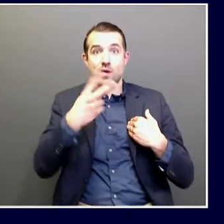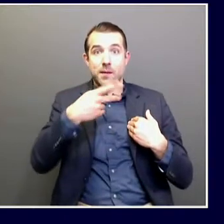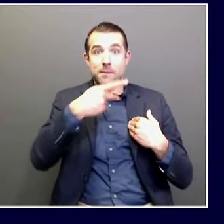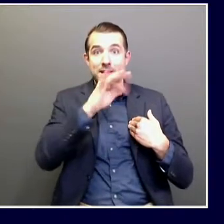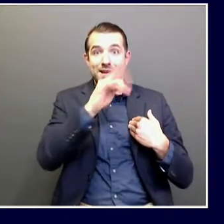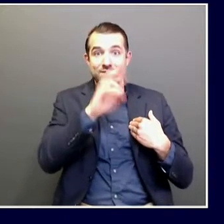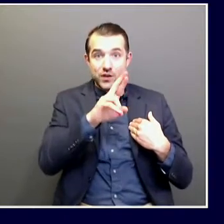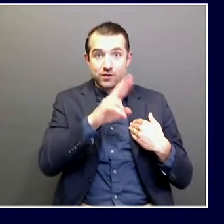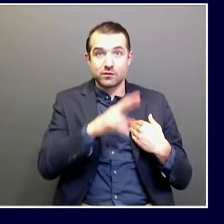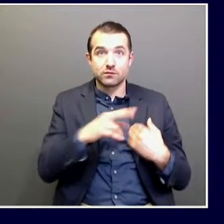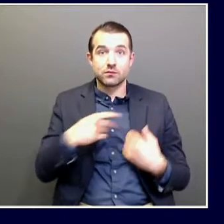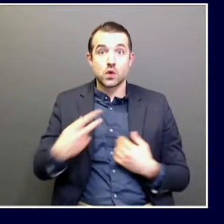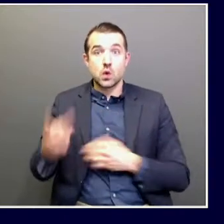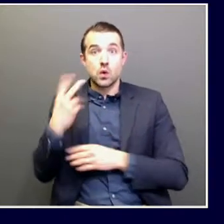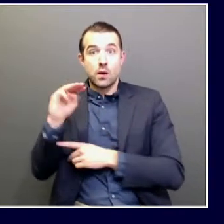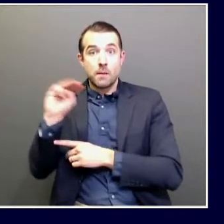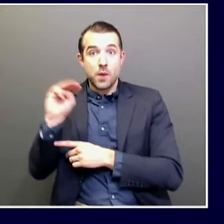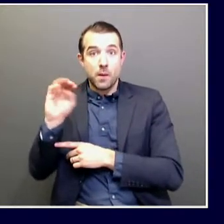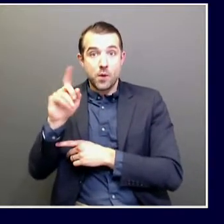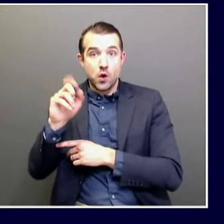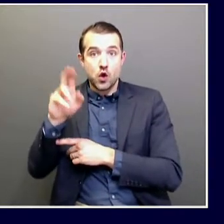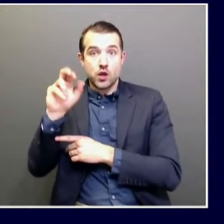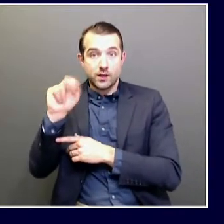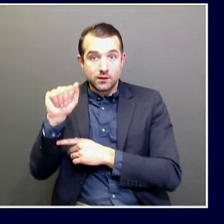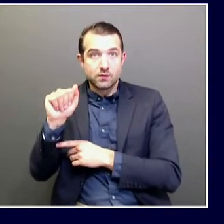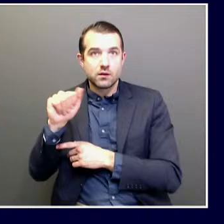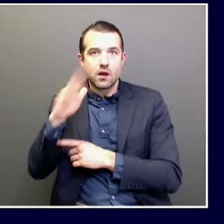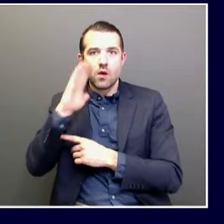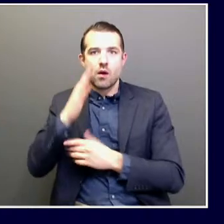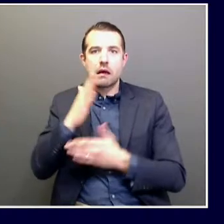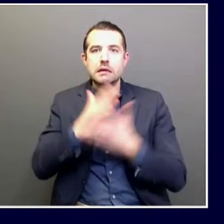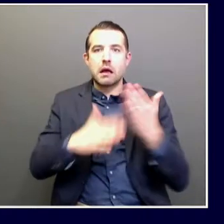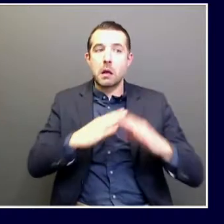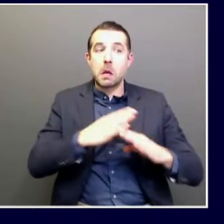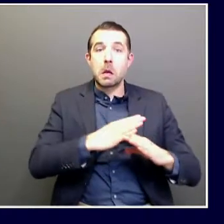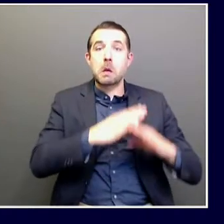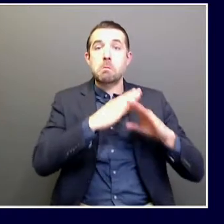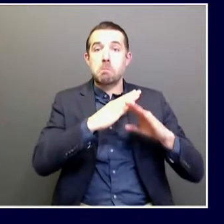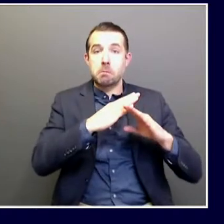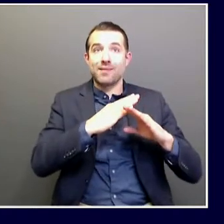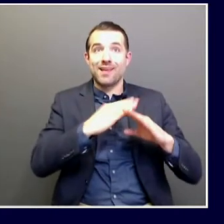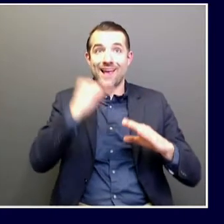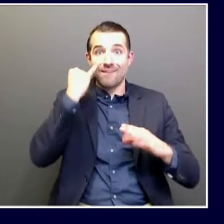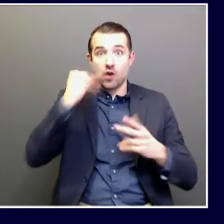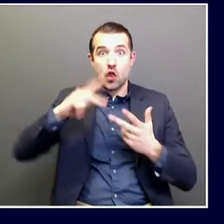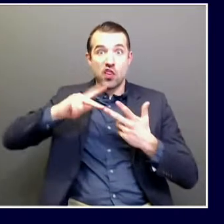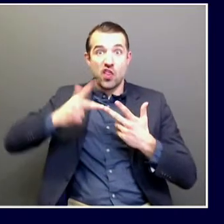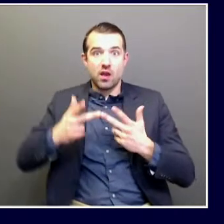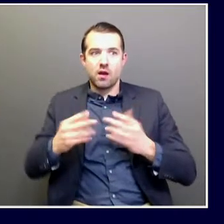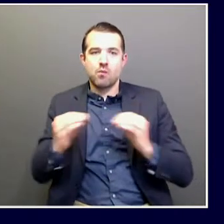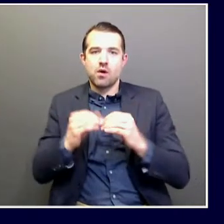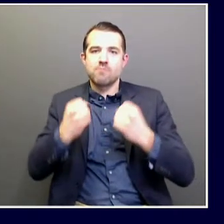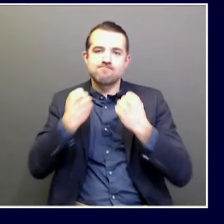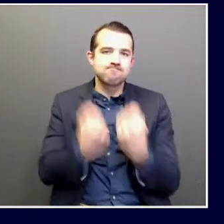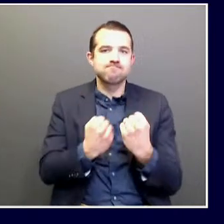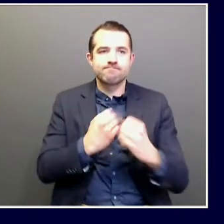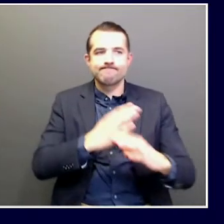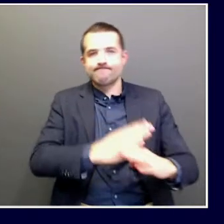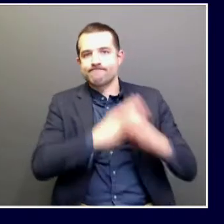better part. The same set of early data suggests that when someone has a booster of